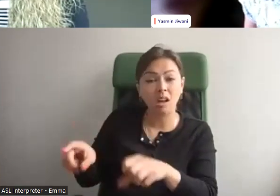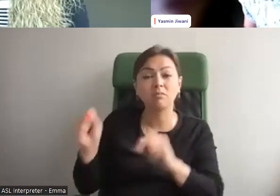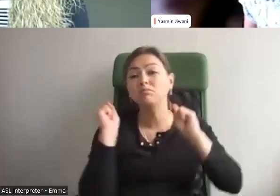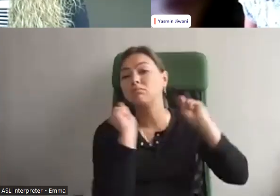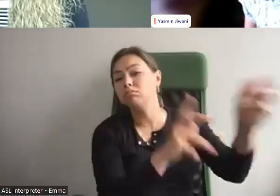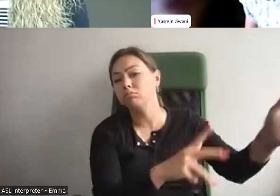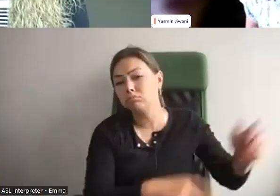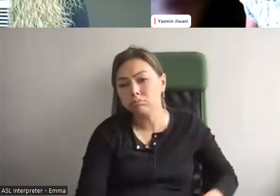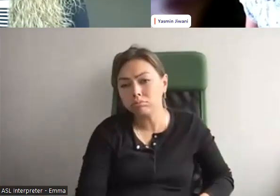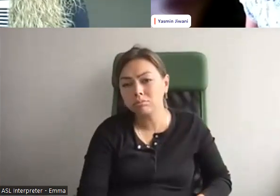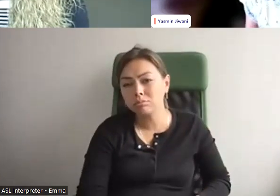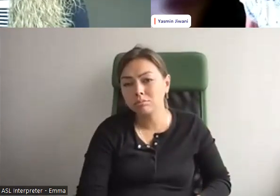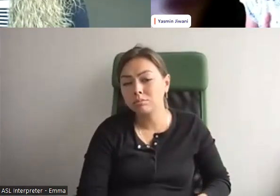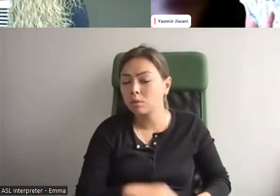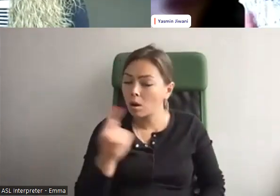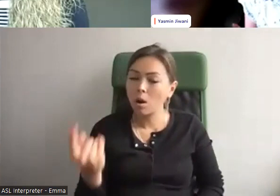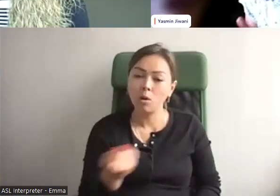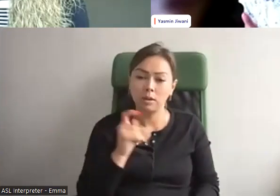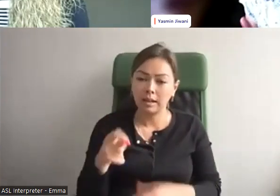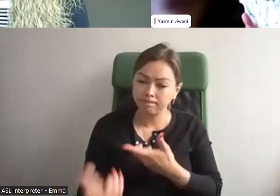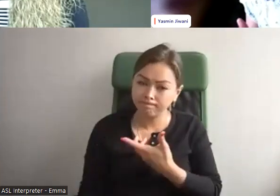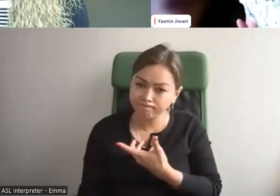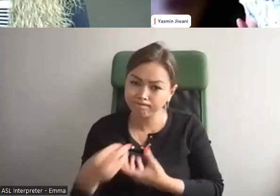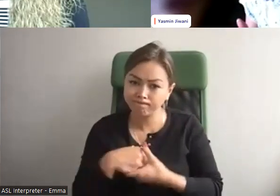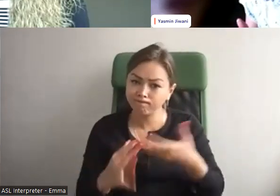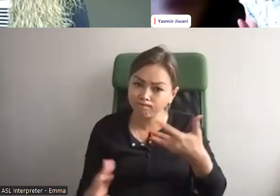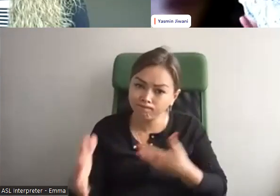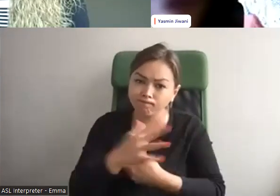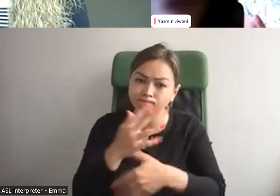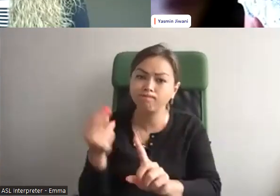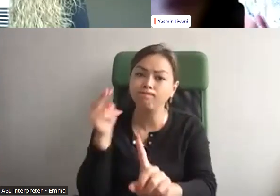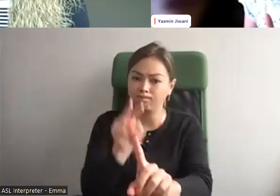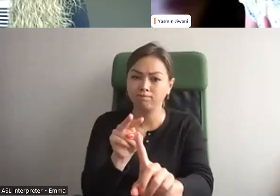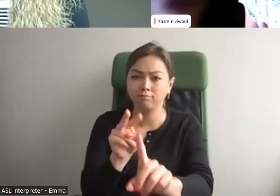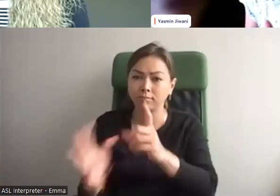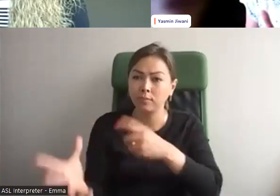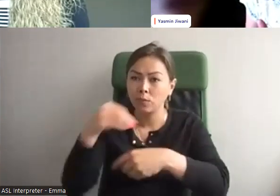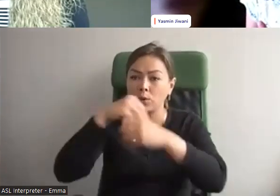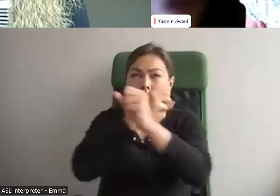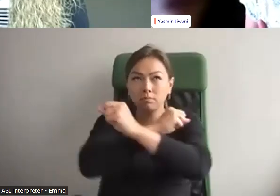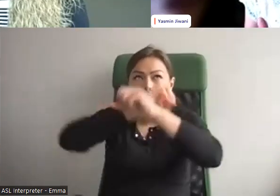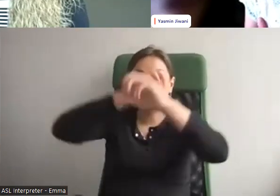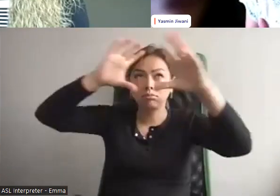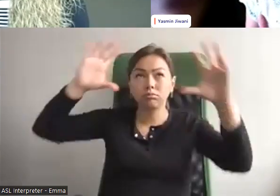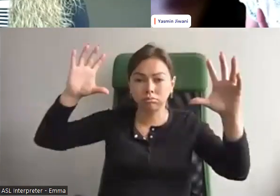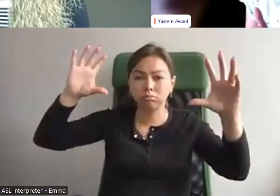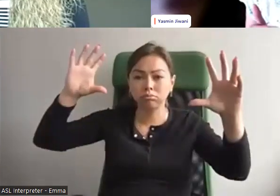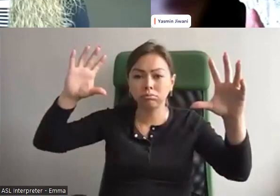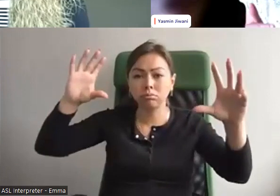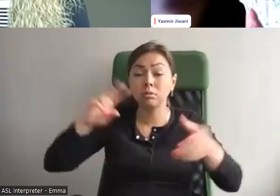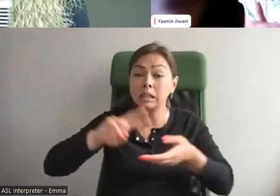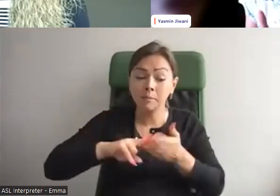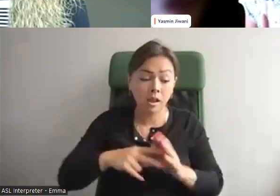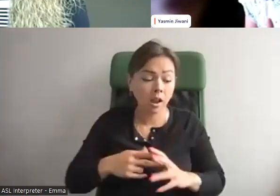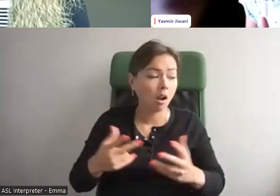So we have to always look at that. And I think this becomes part of the wider picture. So it's not enough, in fact, to sort of like